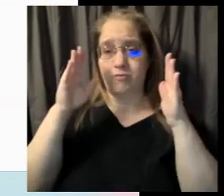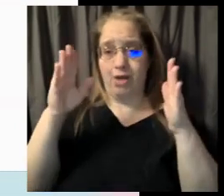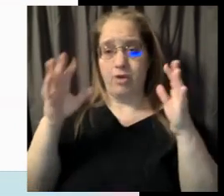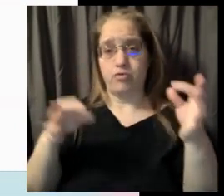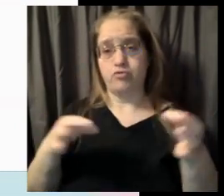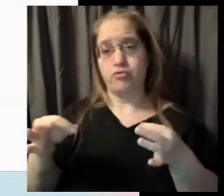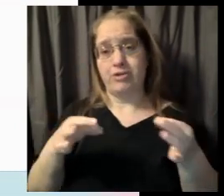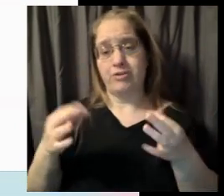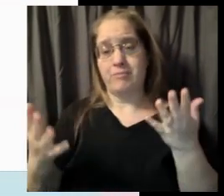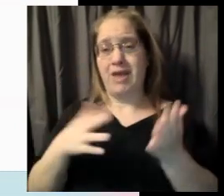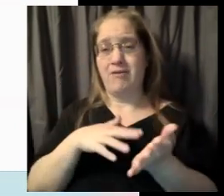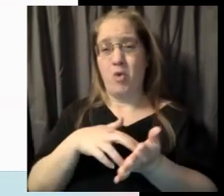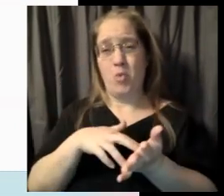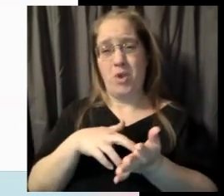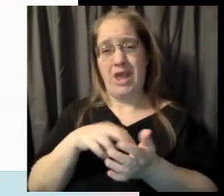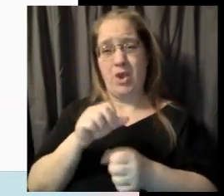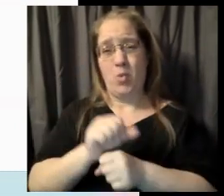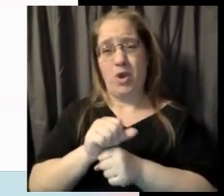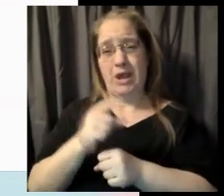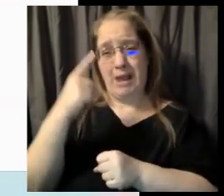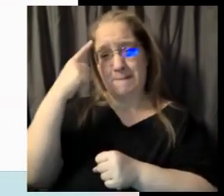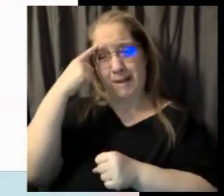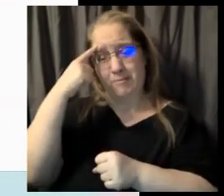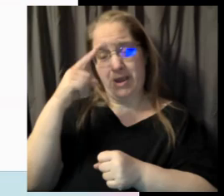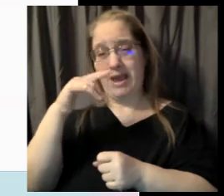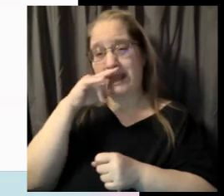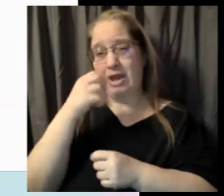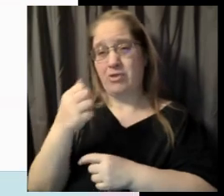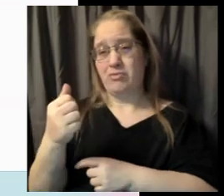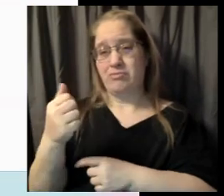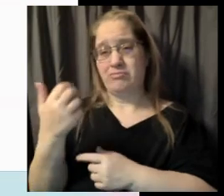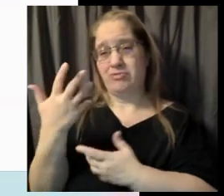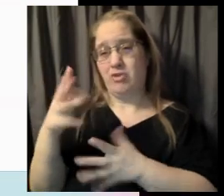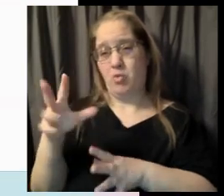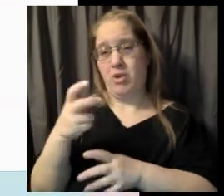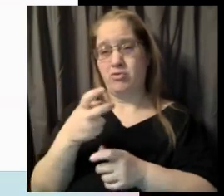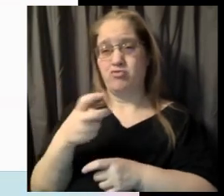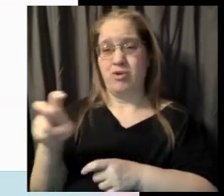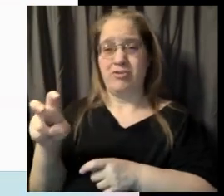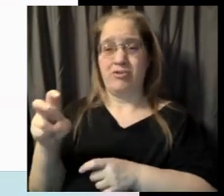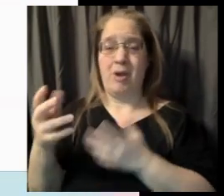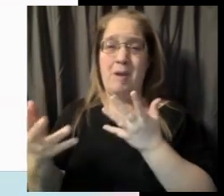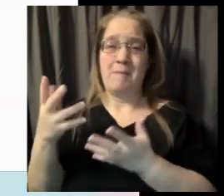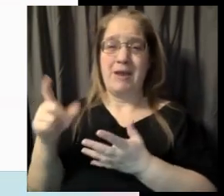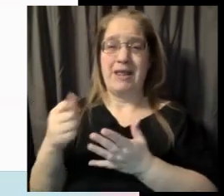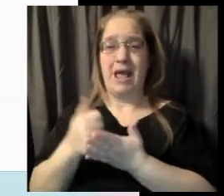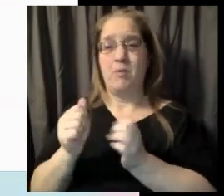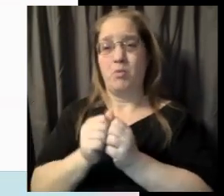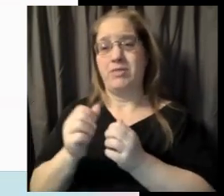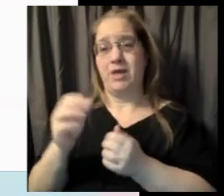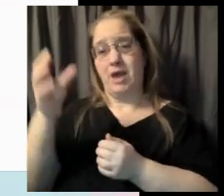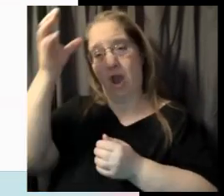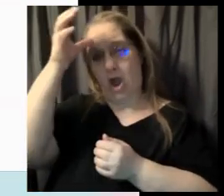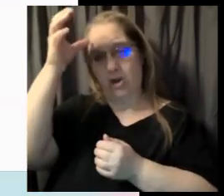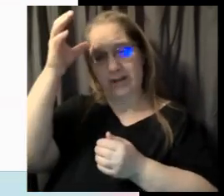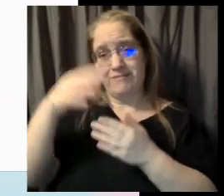might have that weak working memory. A child who resists transitions may need help with cognitive flexibility. These behaviors aren't just